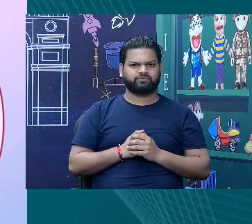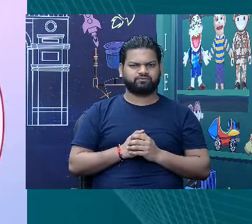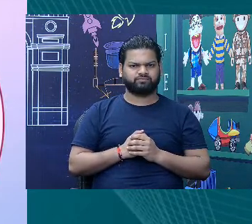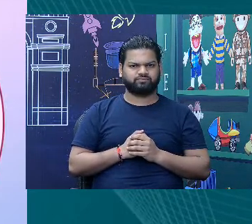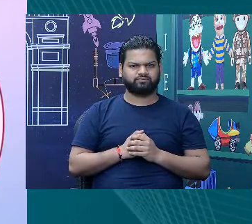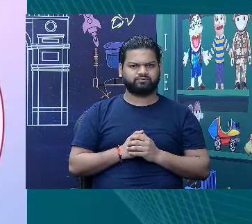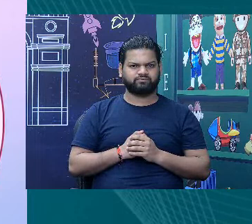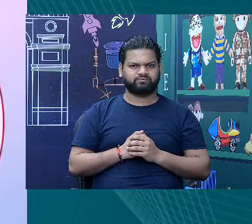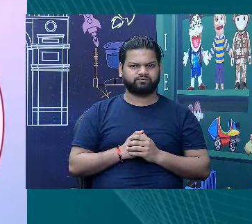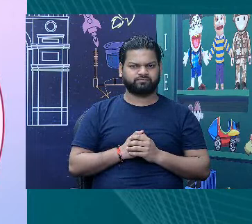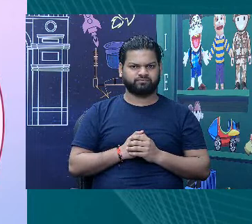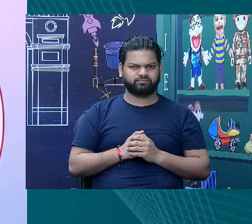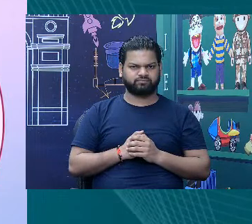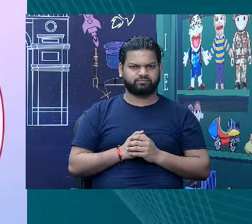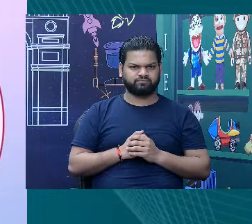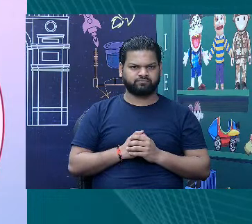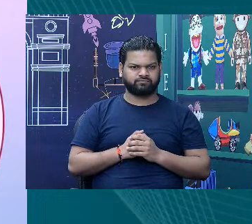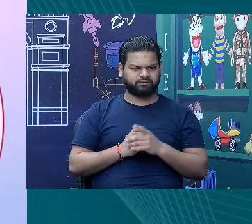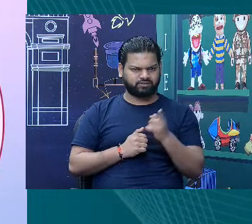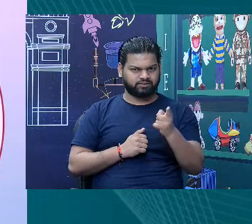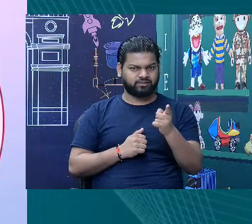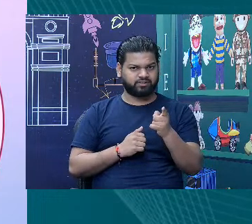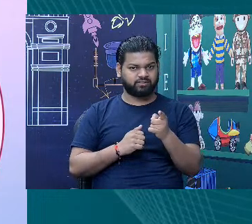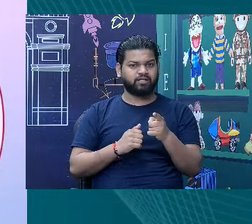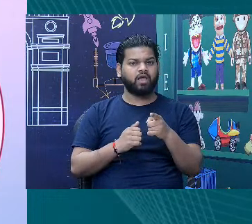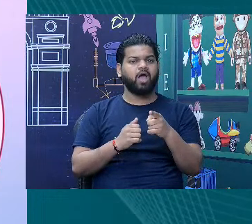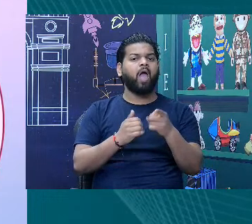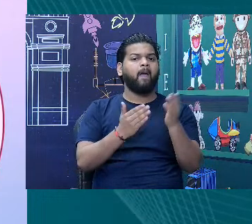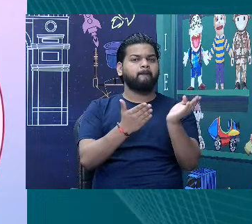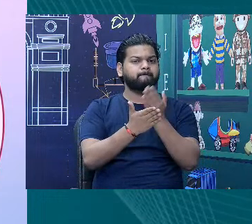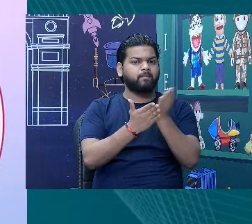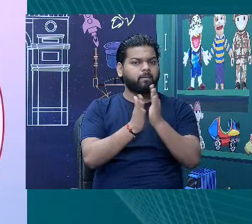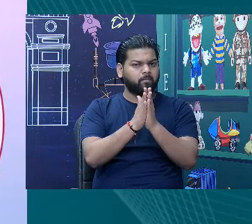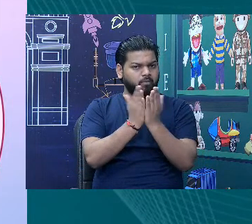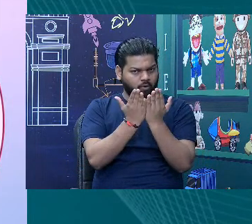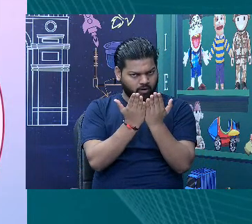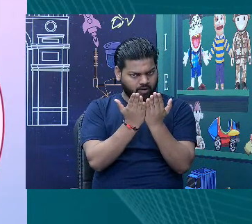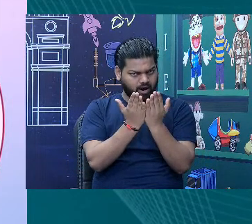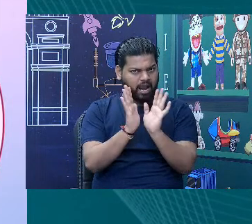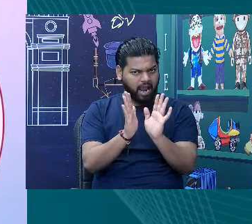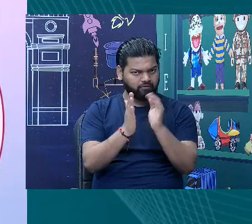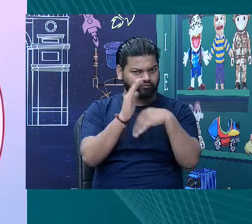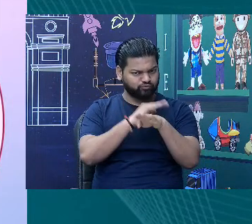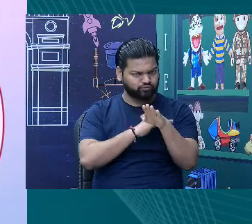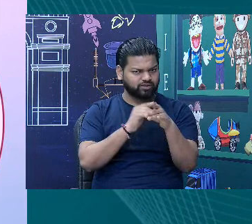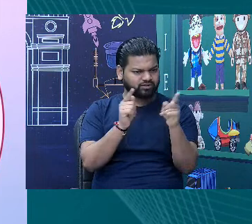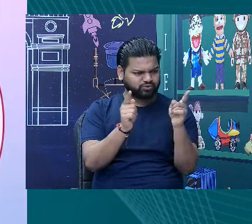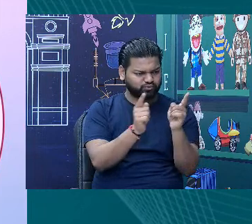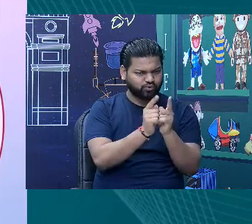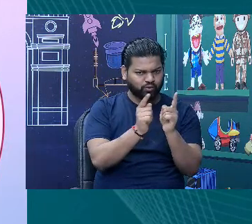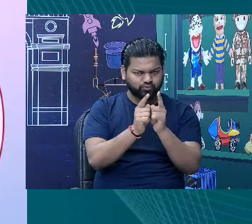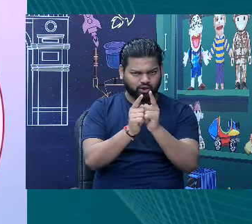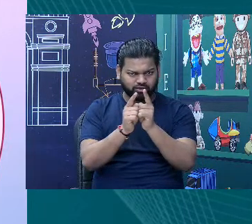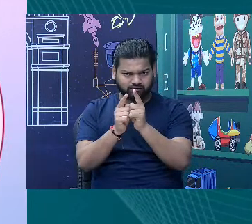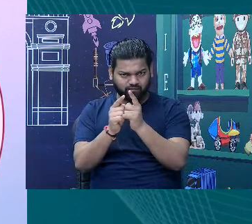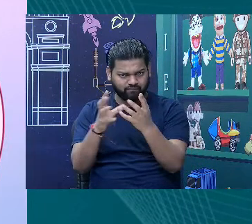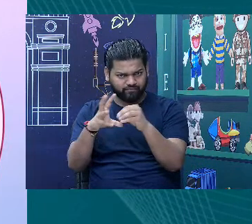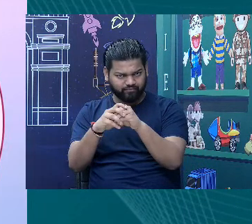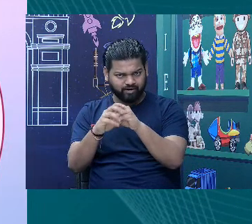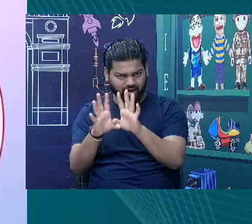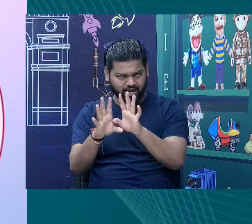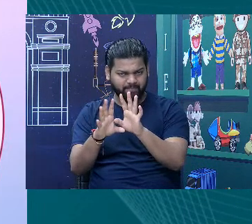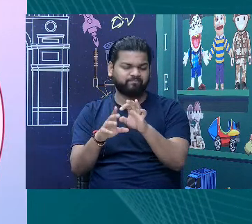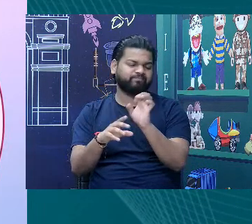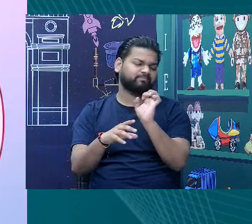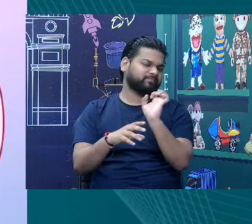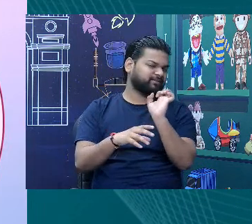So, these are the parts of the book on which we are going to discuss this journey of the writer? Correct.